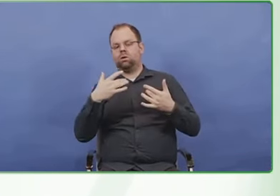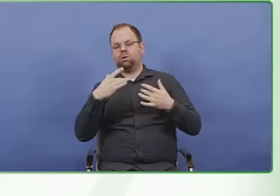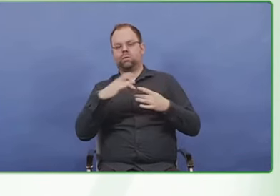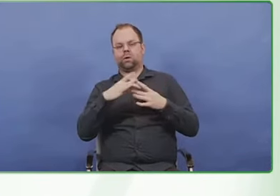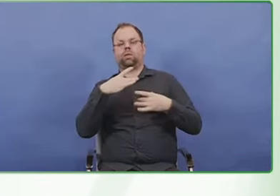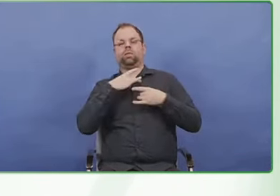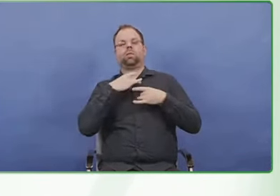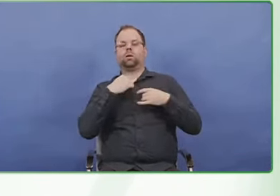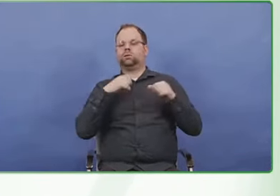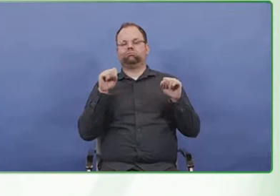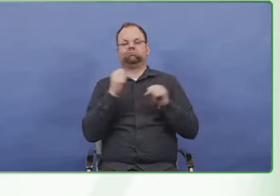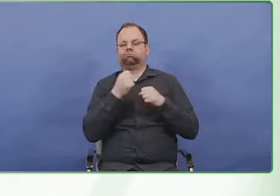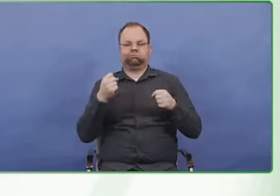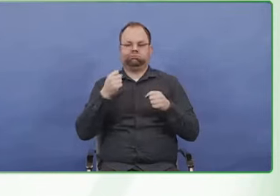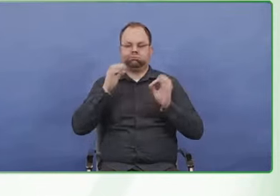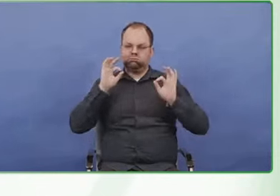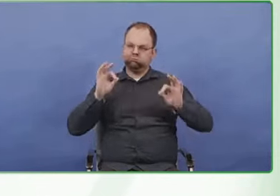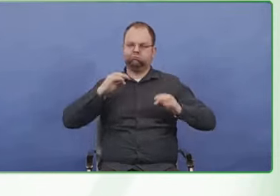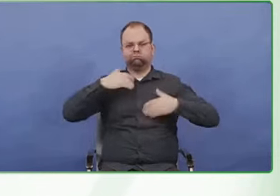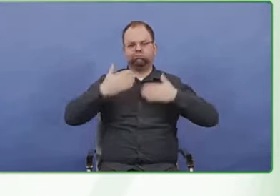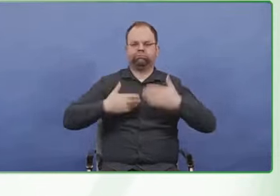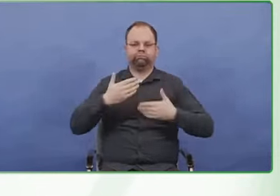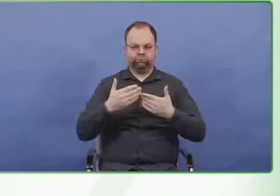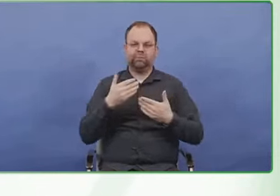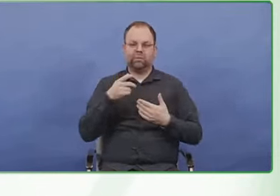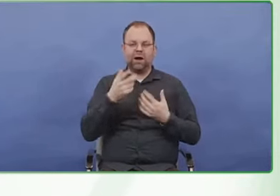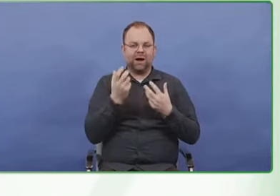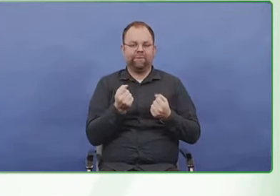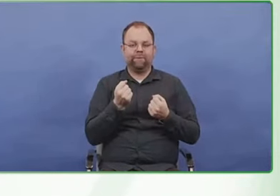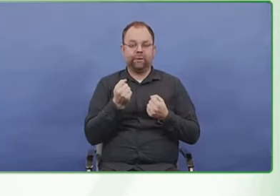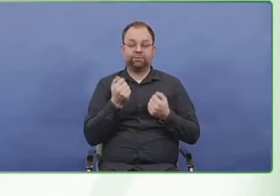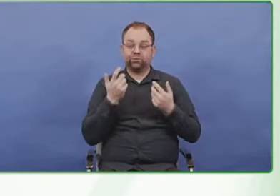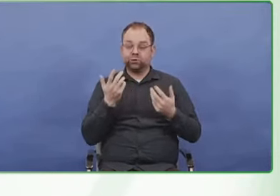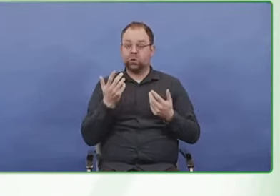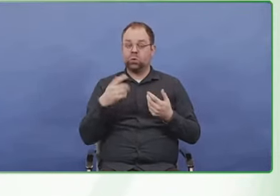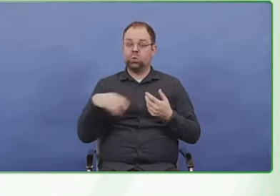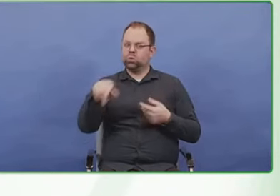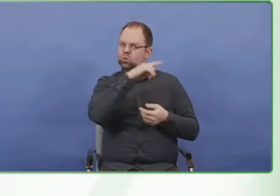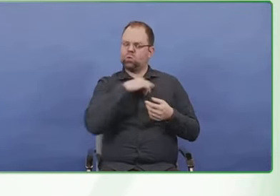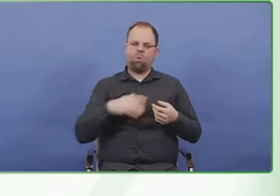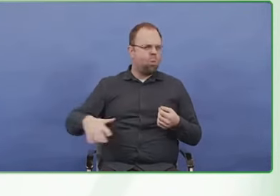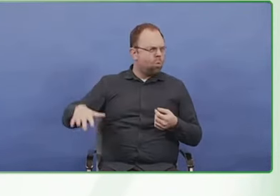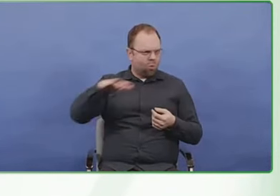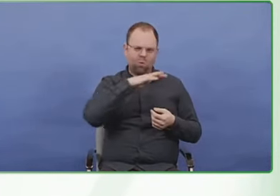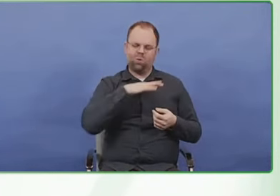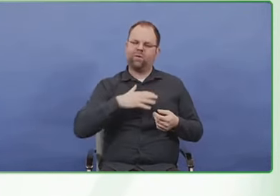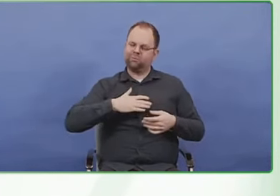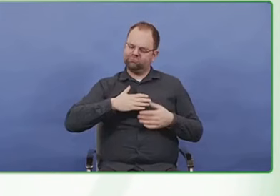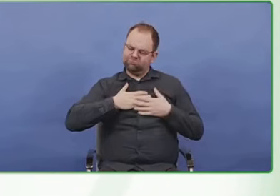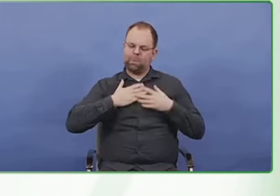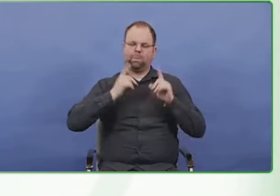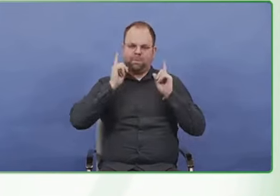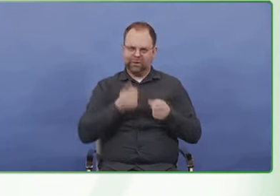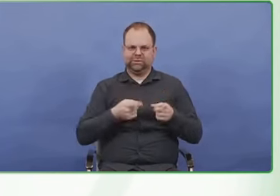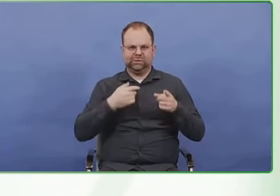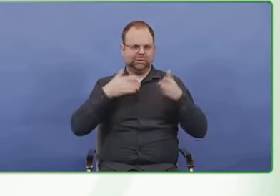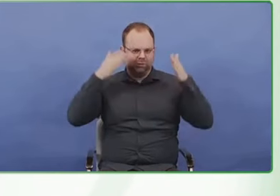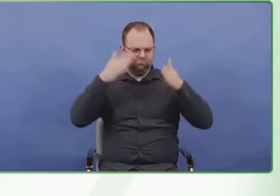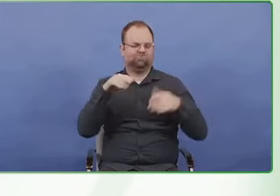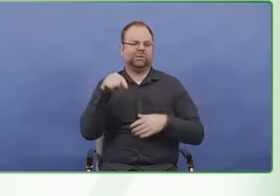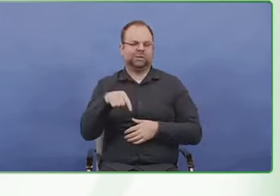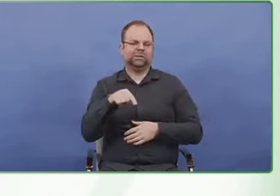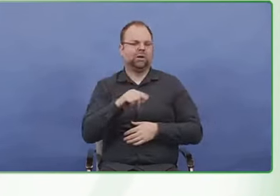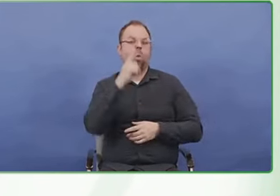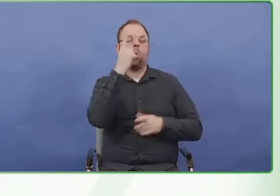will be available to you. But when it comes to eliminating disability discrimination, you can see that there are a range of actions that we have